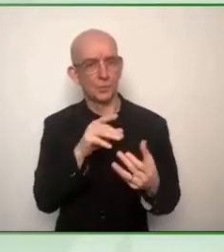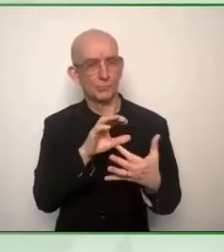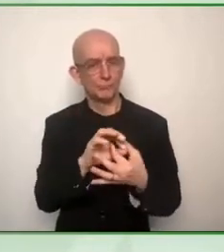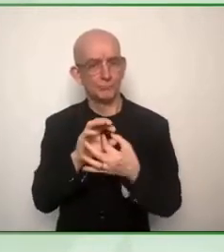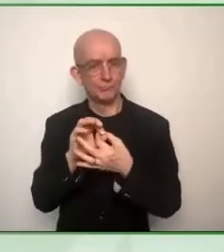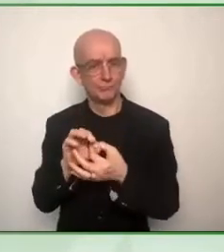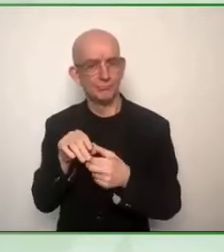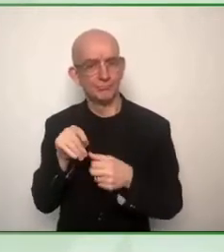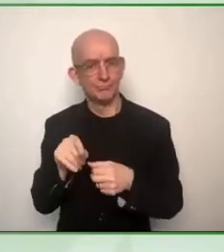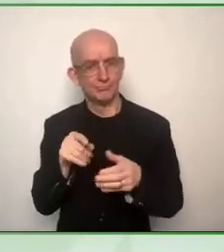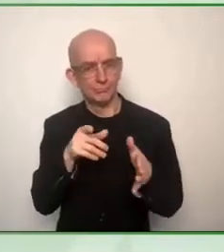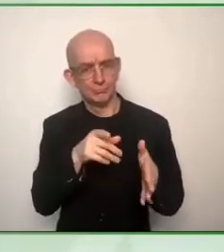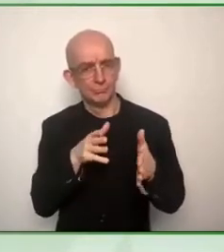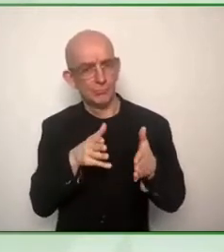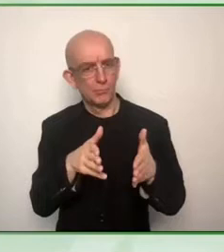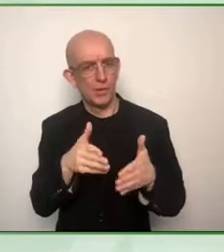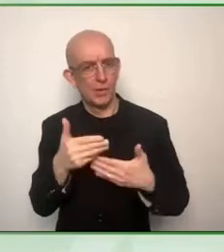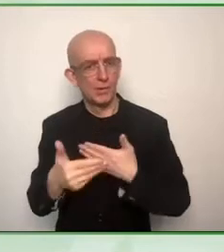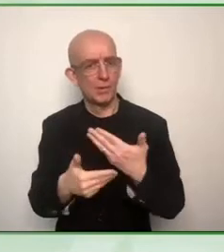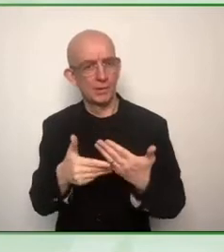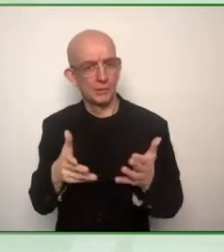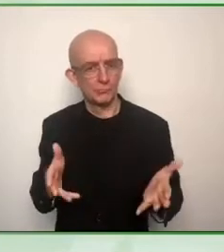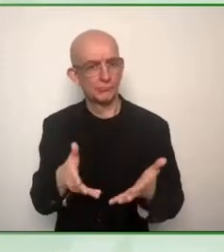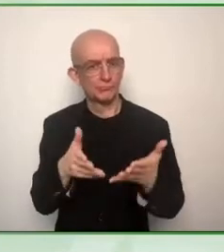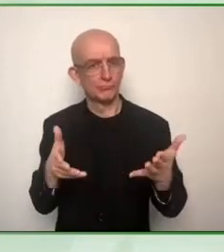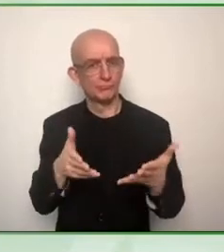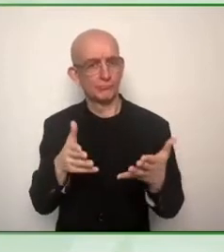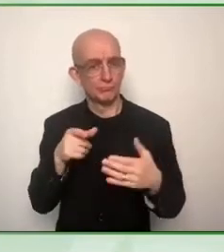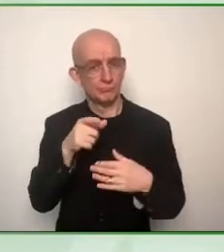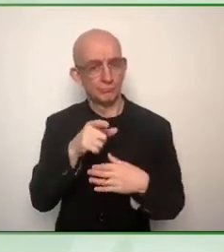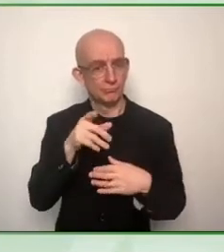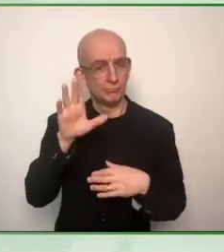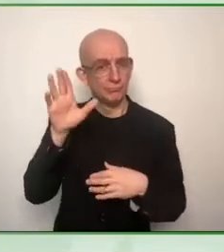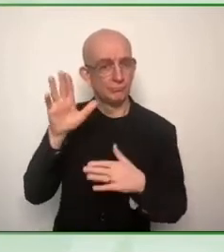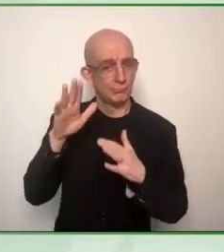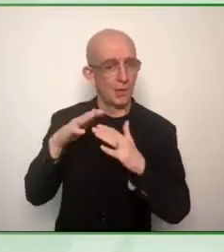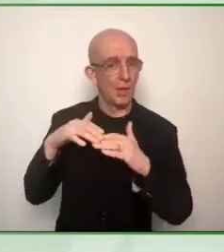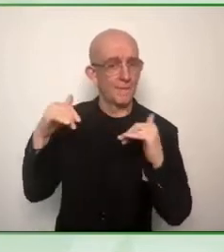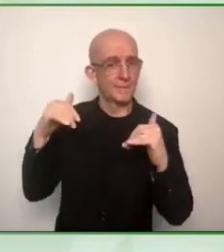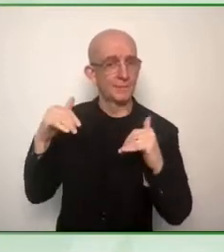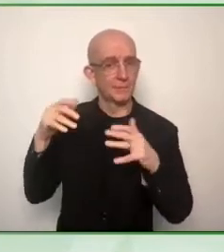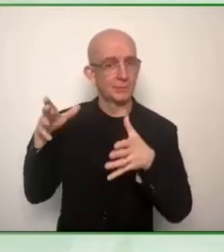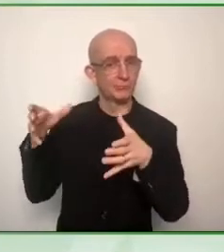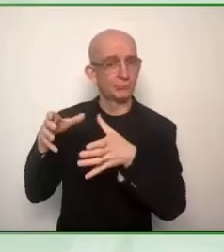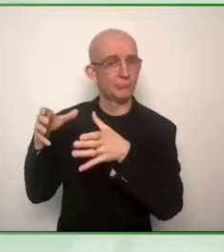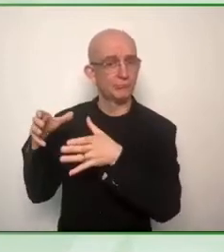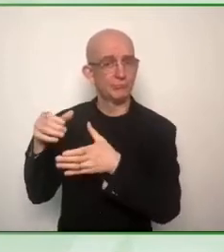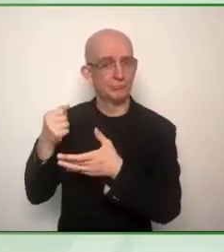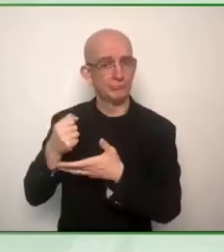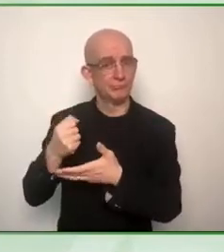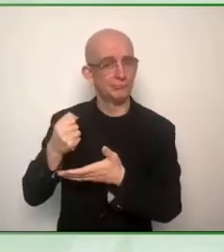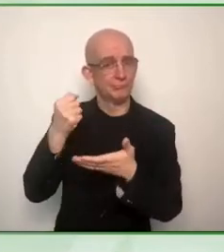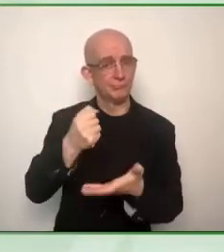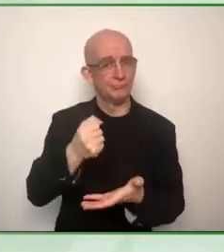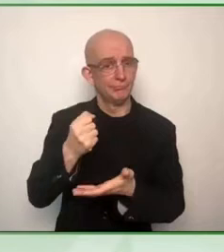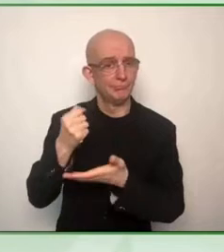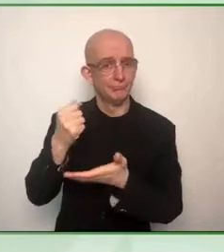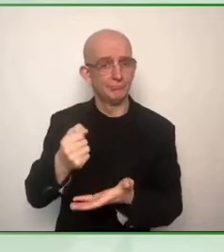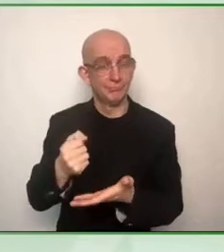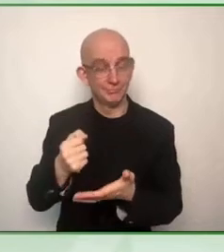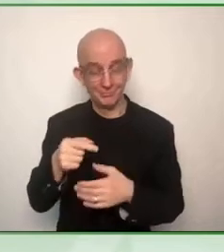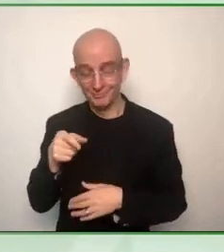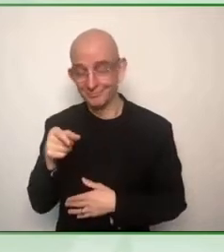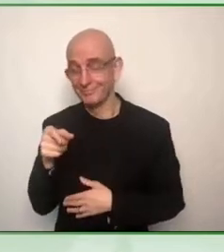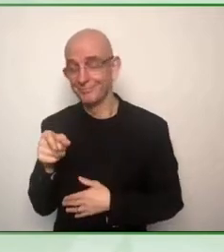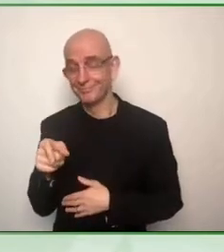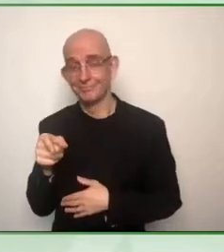Exactly that. We work with DefSA, which is South Africa's official deaf body, as well as government departments. And then we work with various